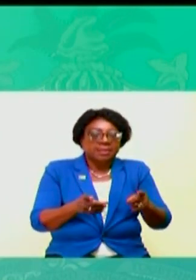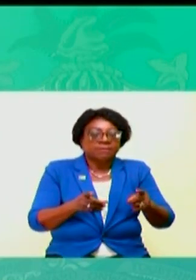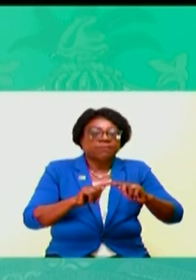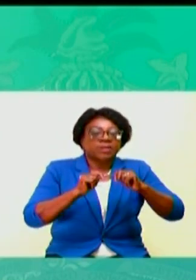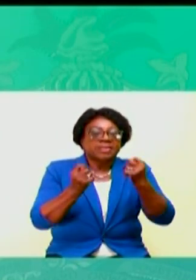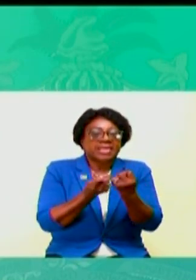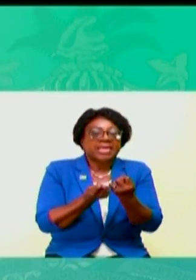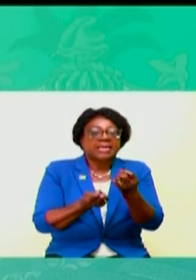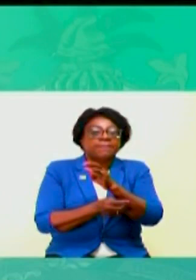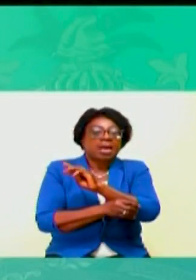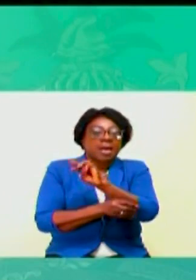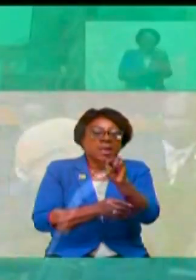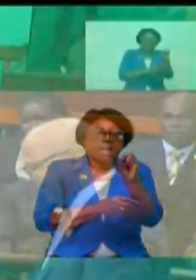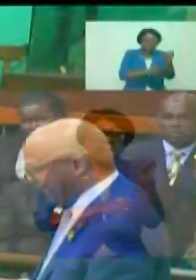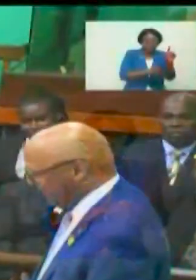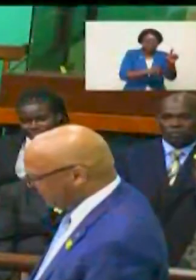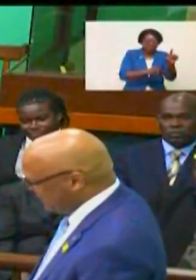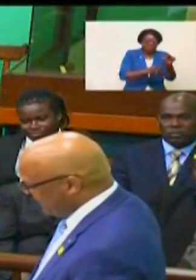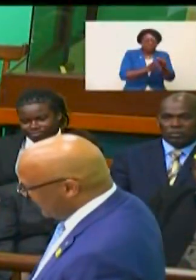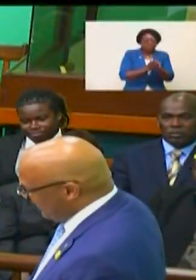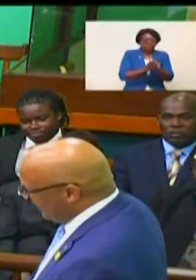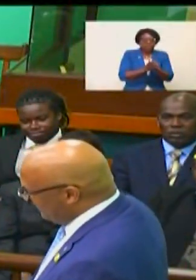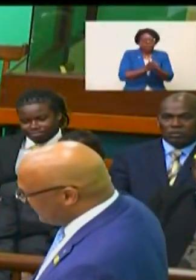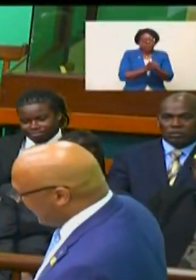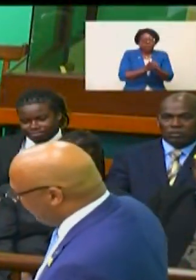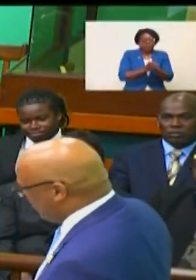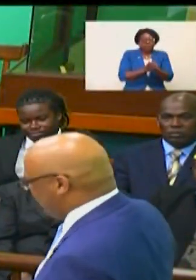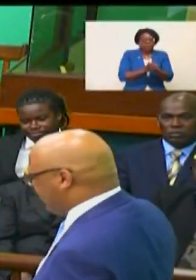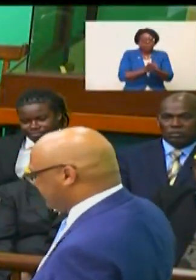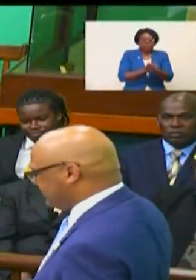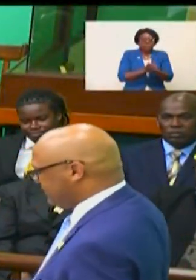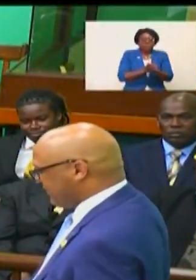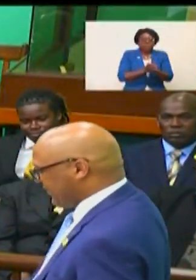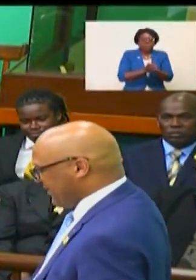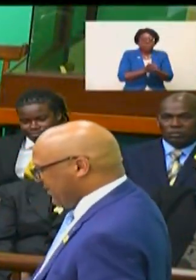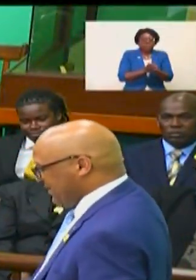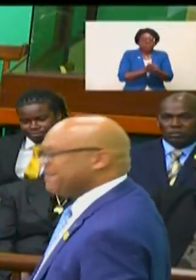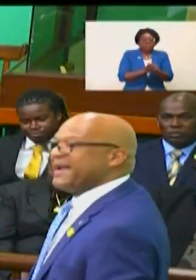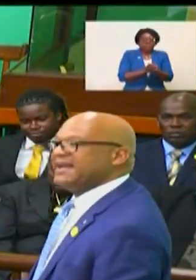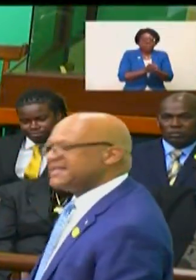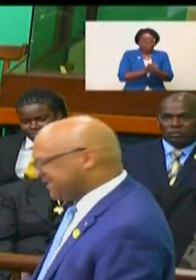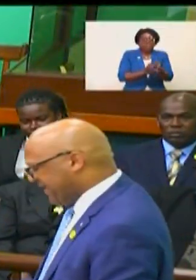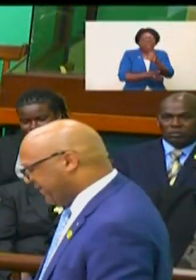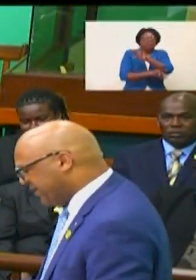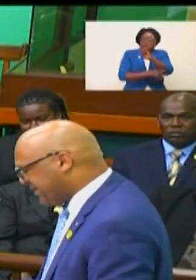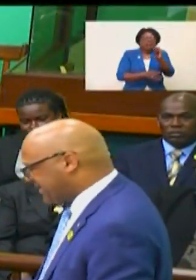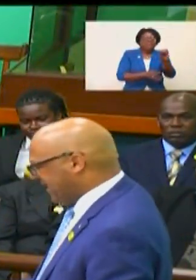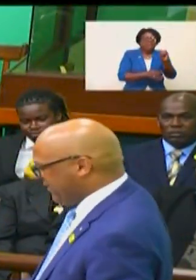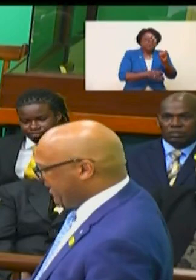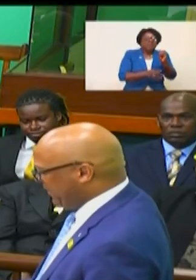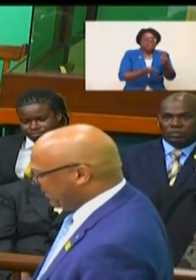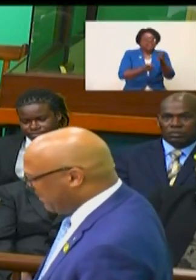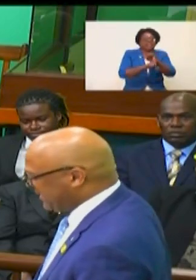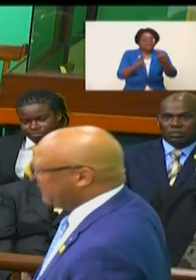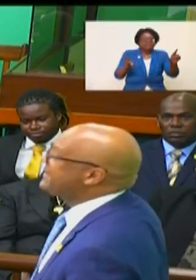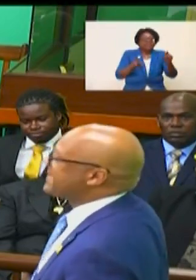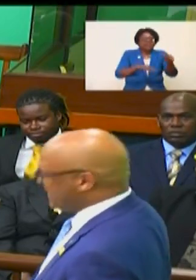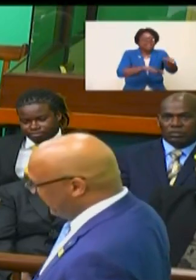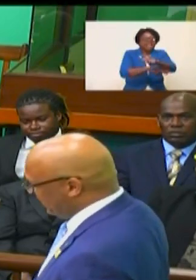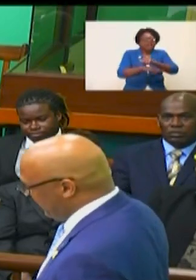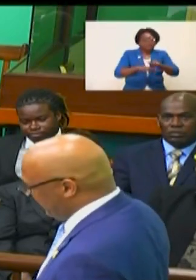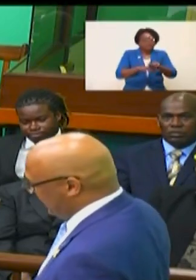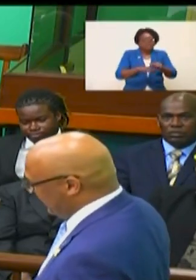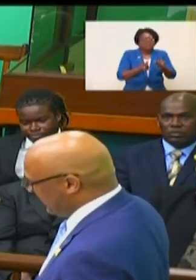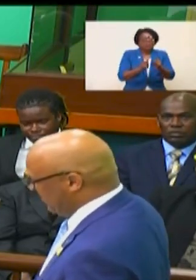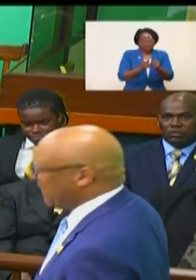God continue to bless each of you and your family. Mr. Deputy Speaker, Carmichael is a diverse area with multiple